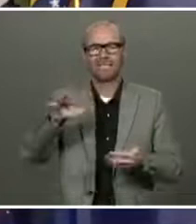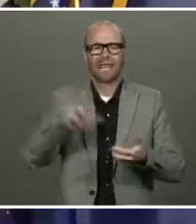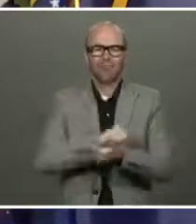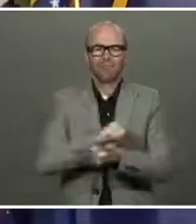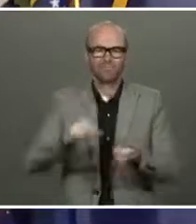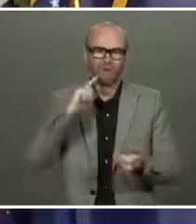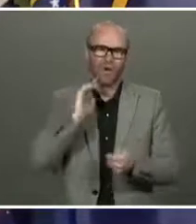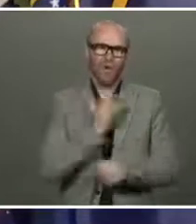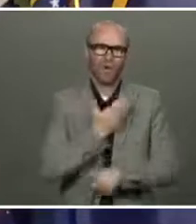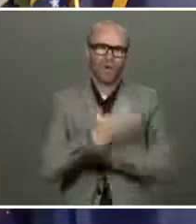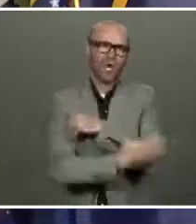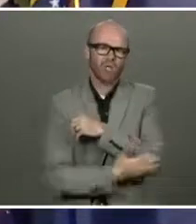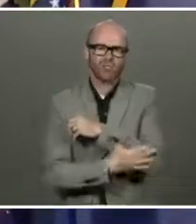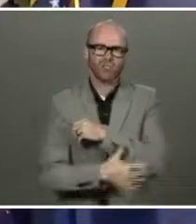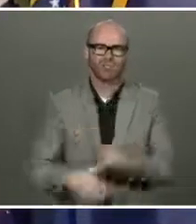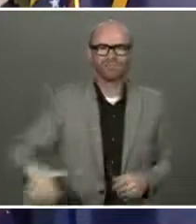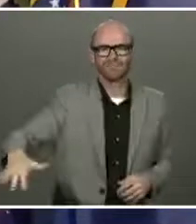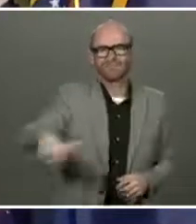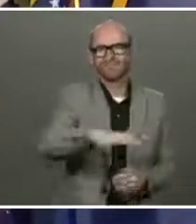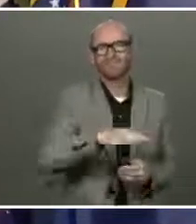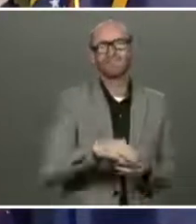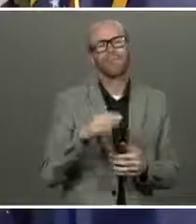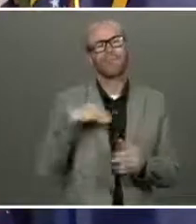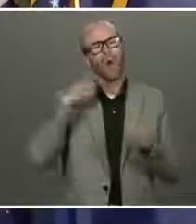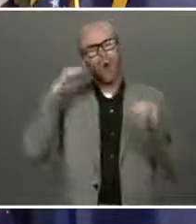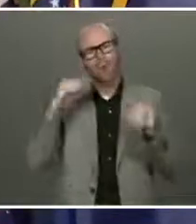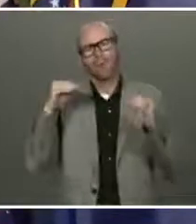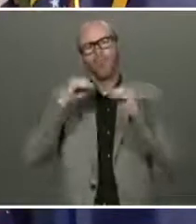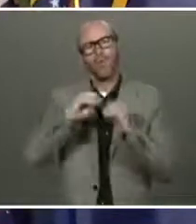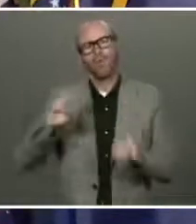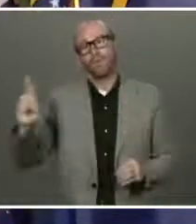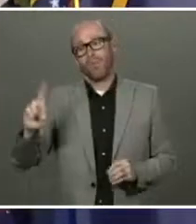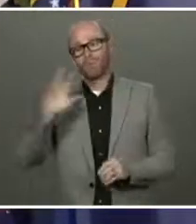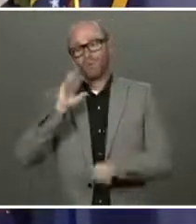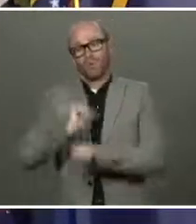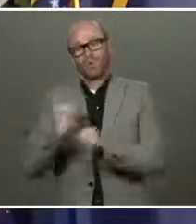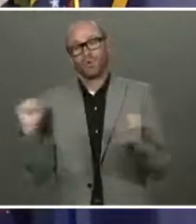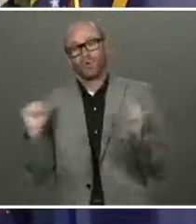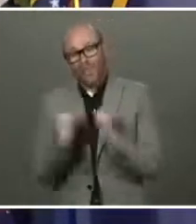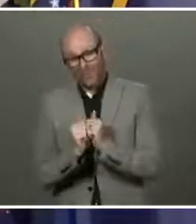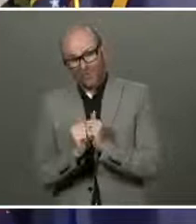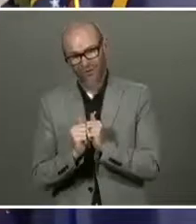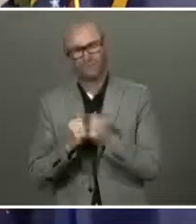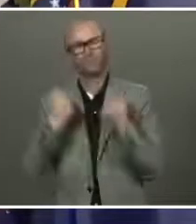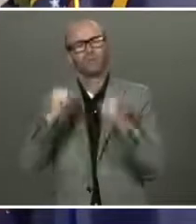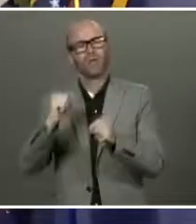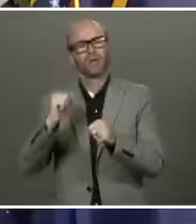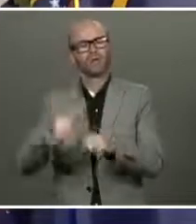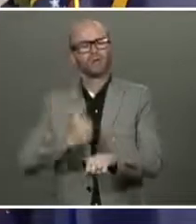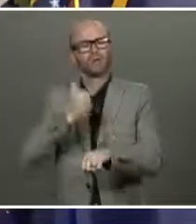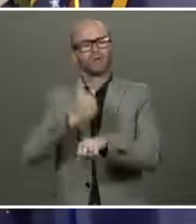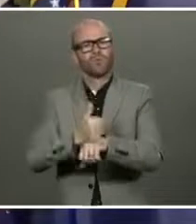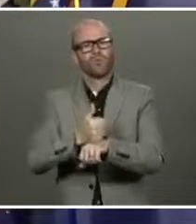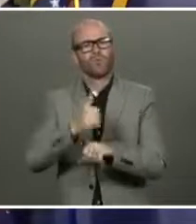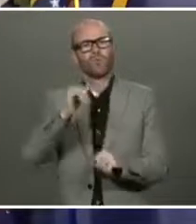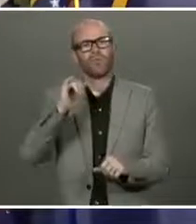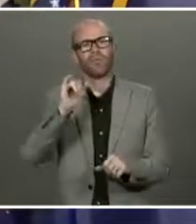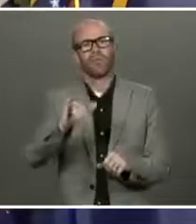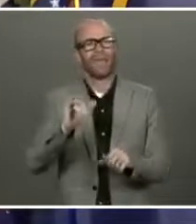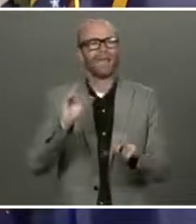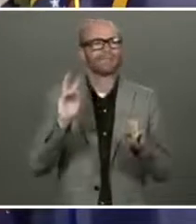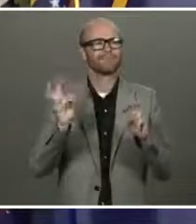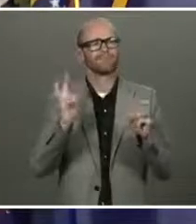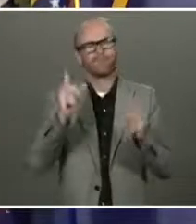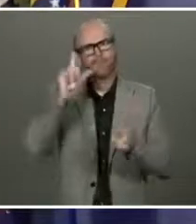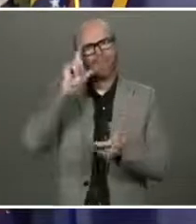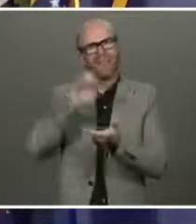hope that more and more Republicans will work together to try to restore that